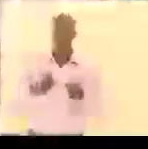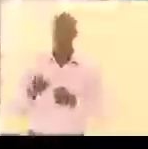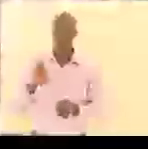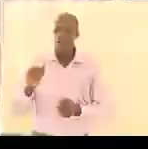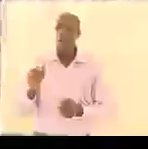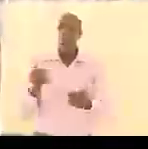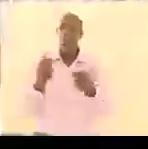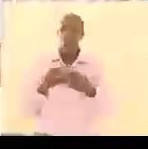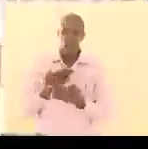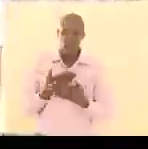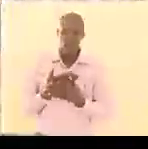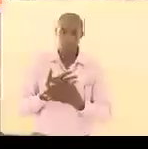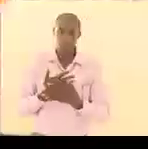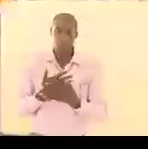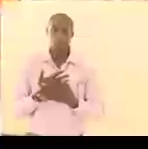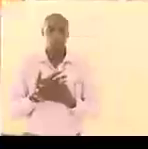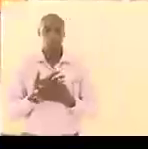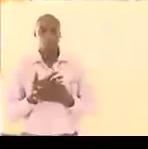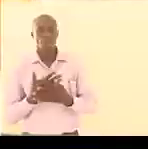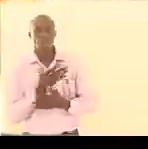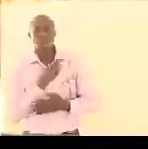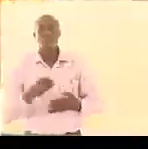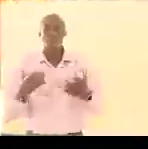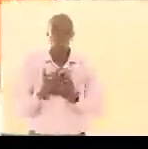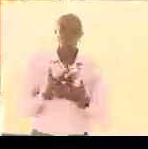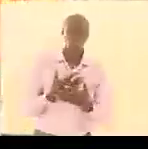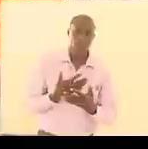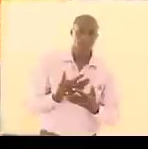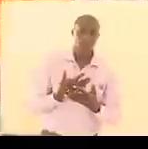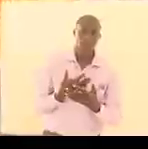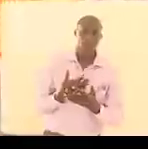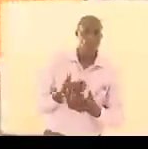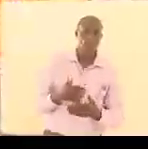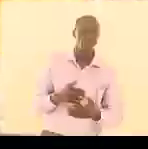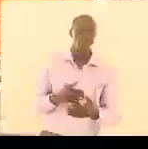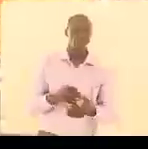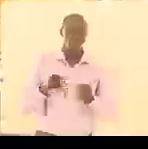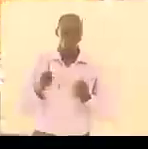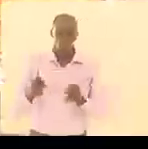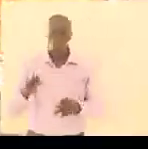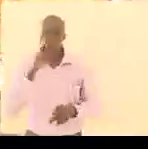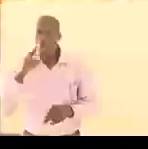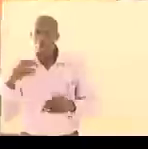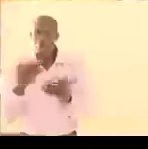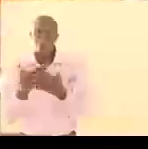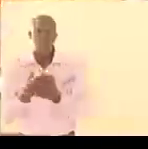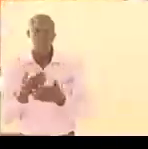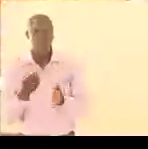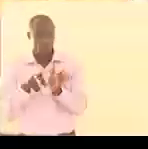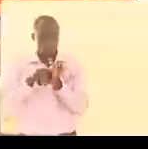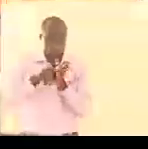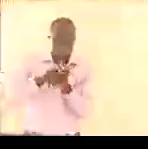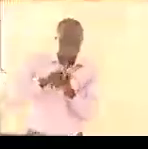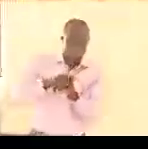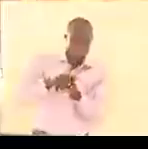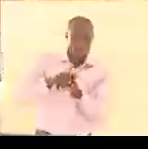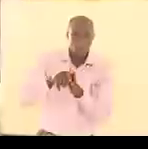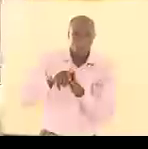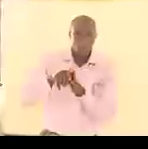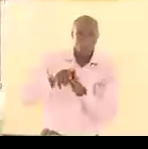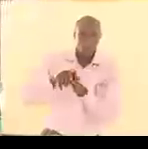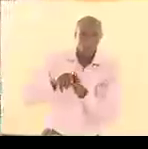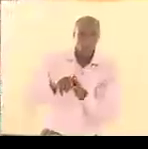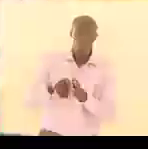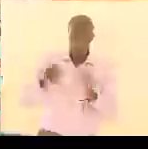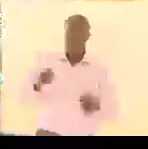by fear, overrun by fear and anxiety. I mean, people are afraid of cockroaches. People are